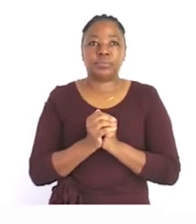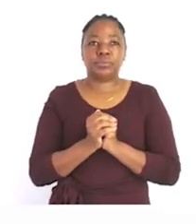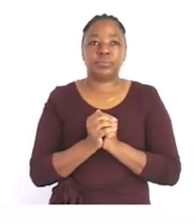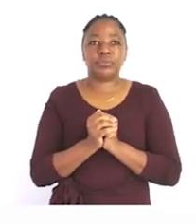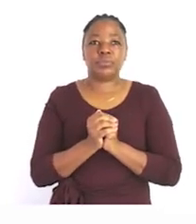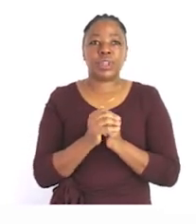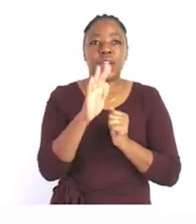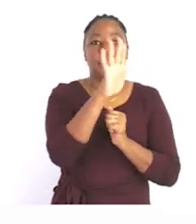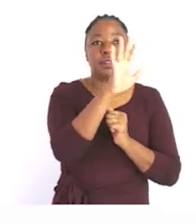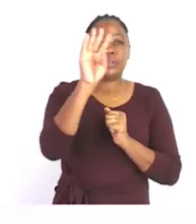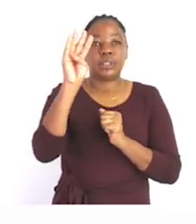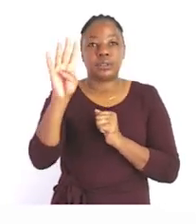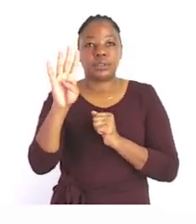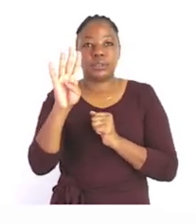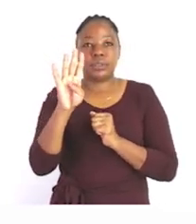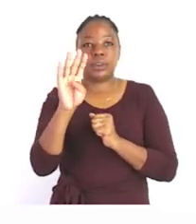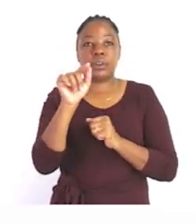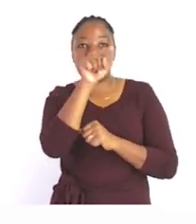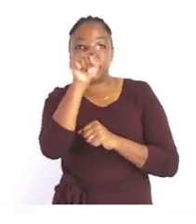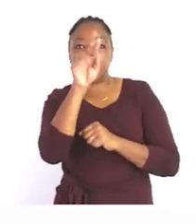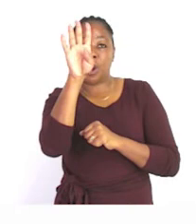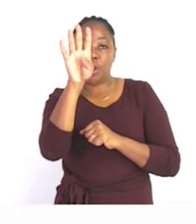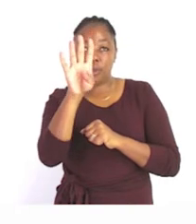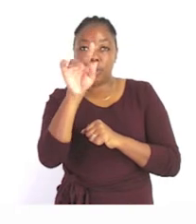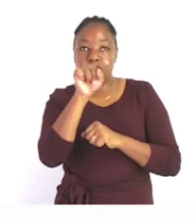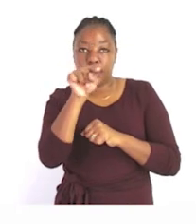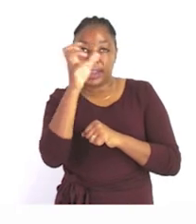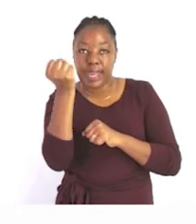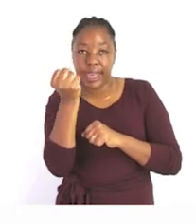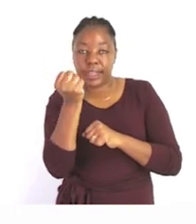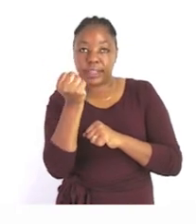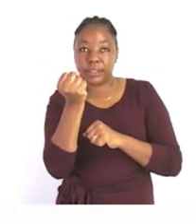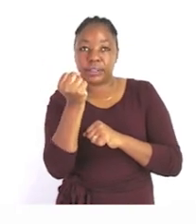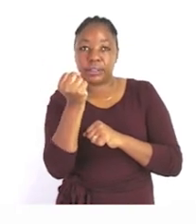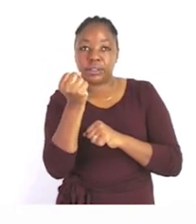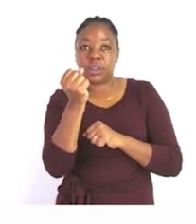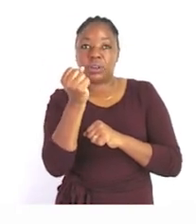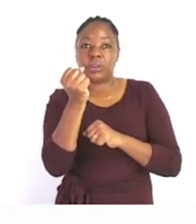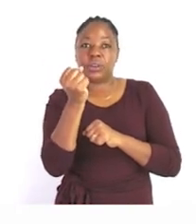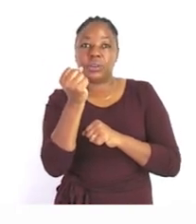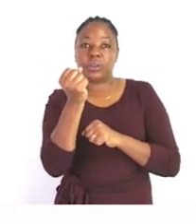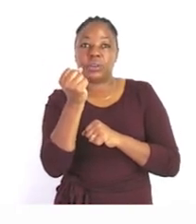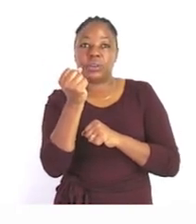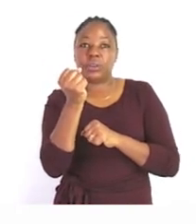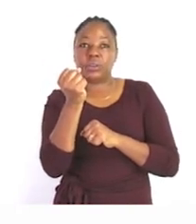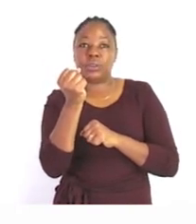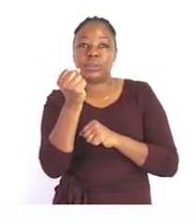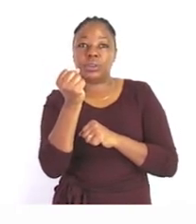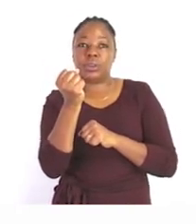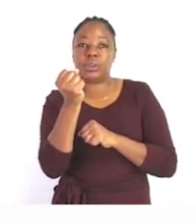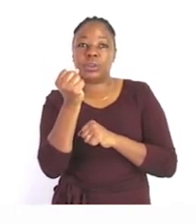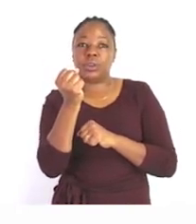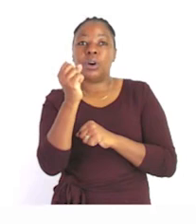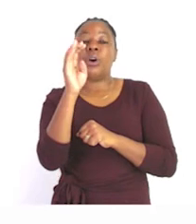our next example, 47, the number 4 is underlined. So that means that it is part